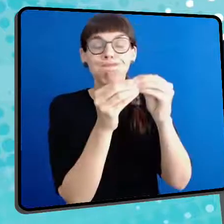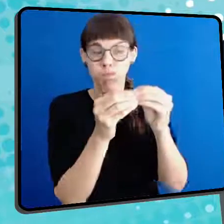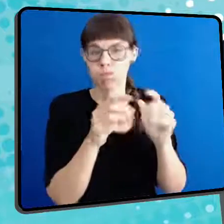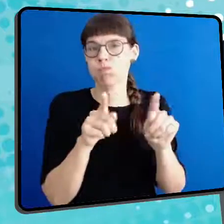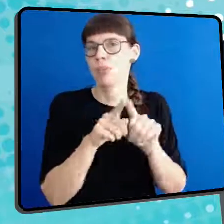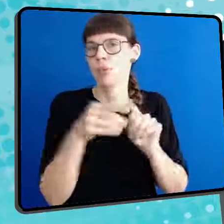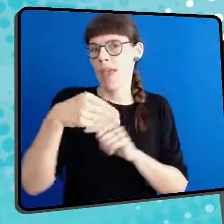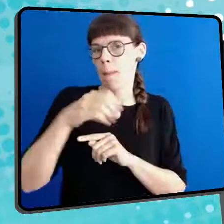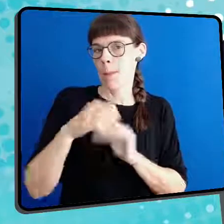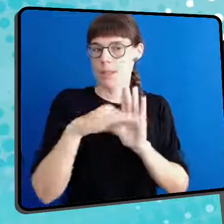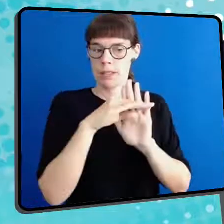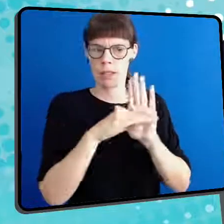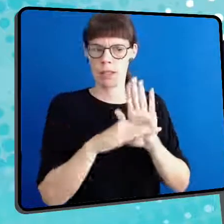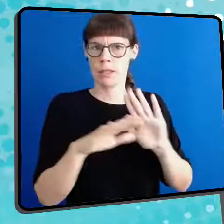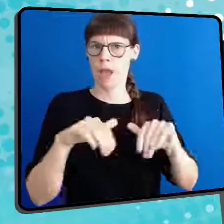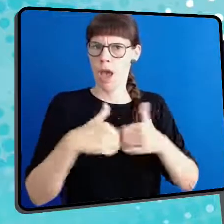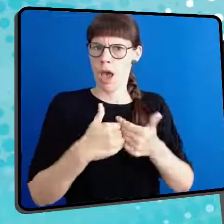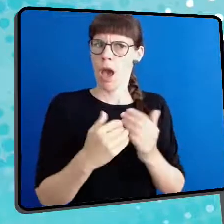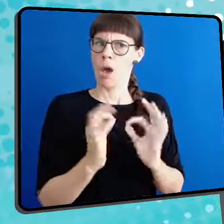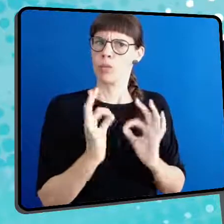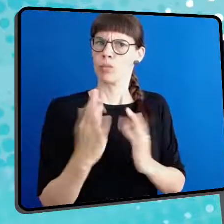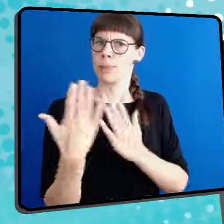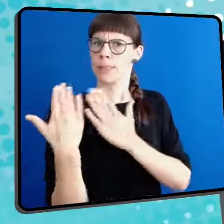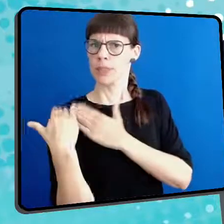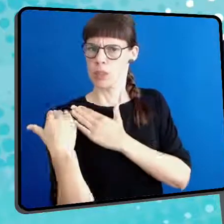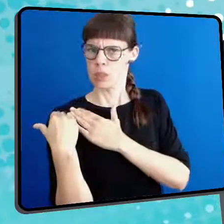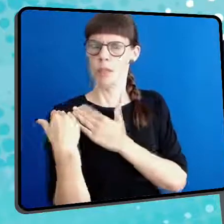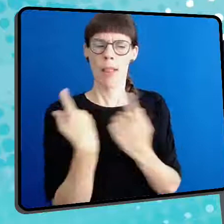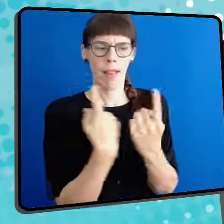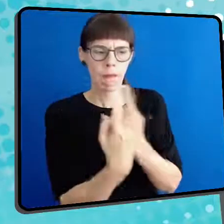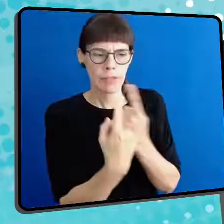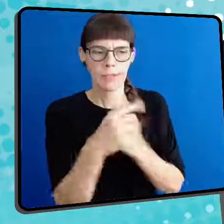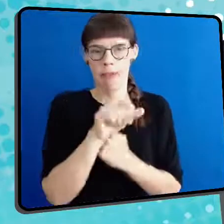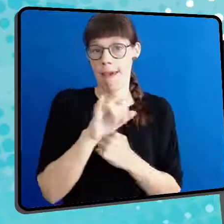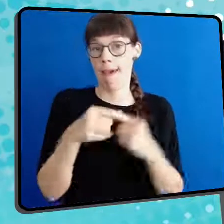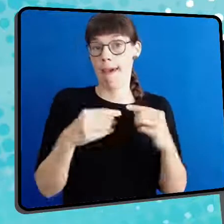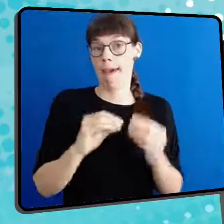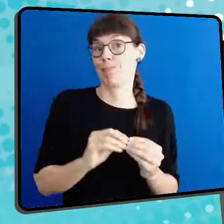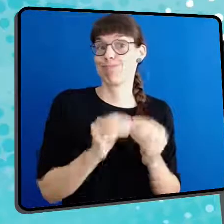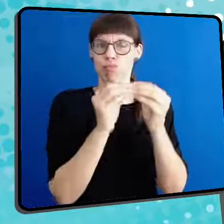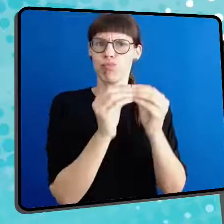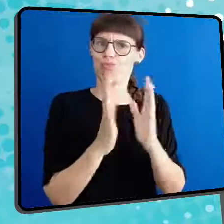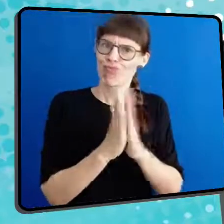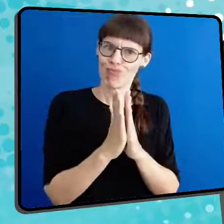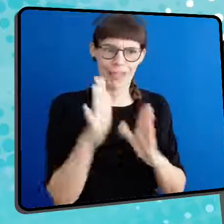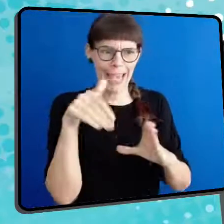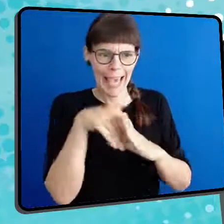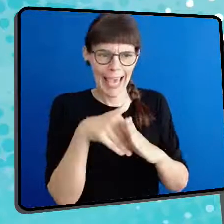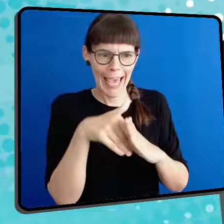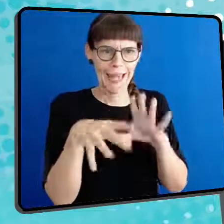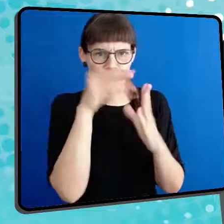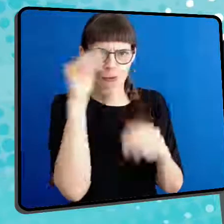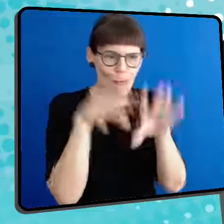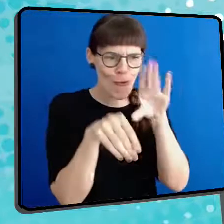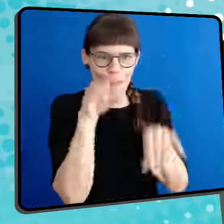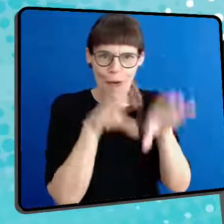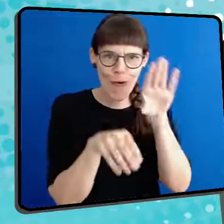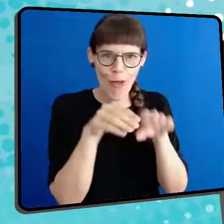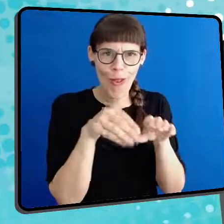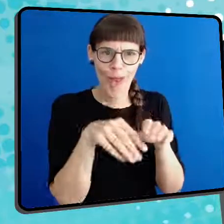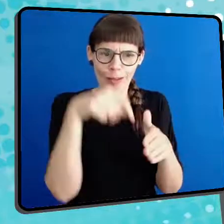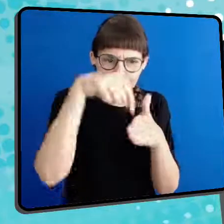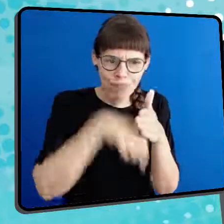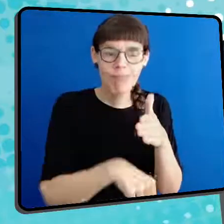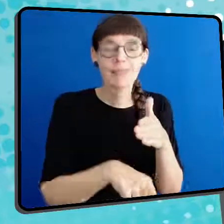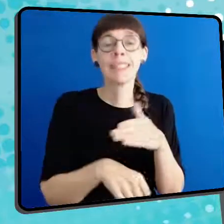for responsible conversational AI development. So do get in there, do go learn about it. These are things that Gary